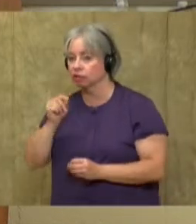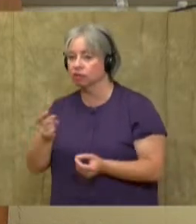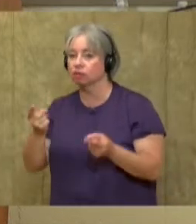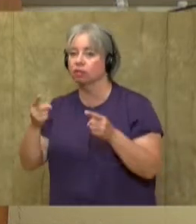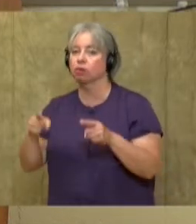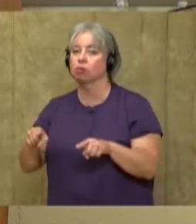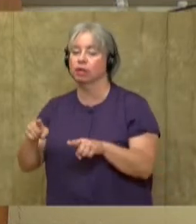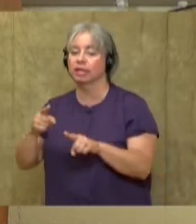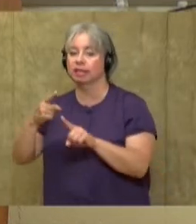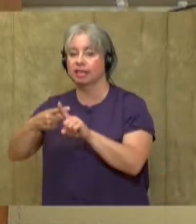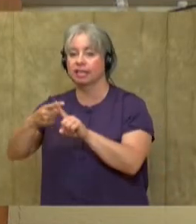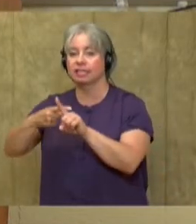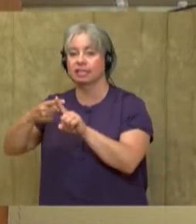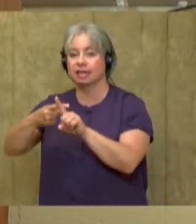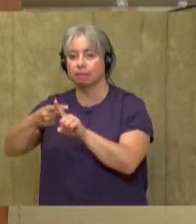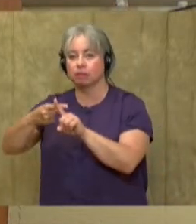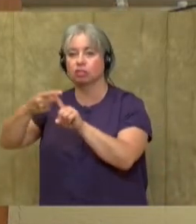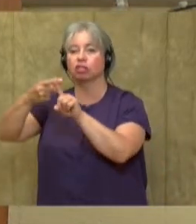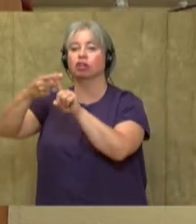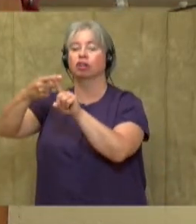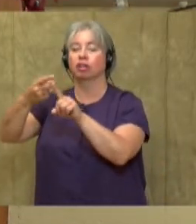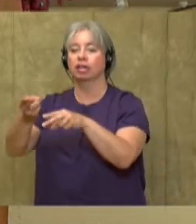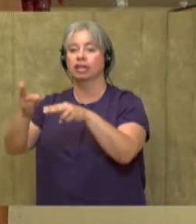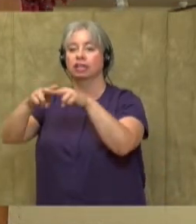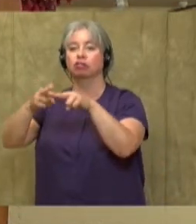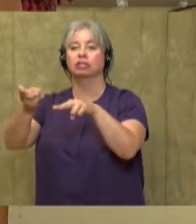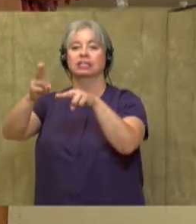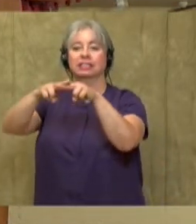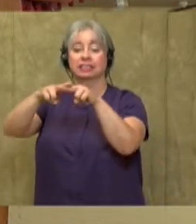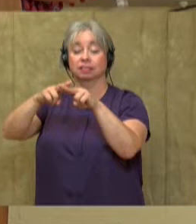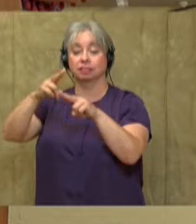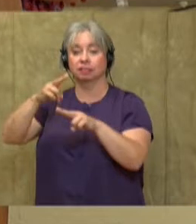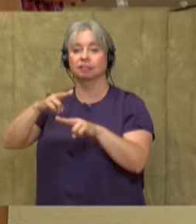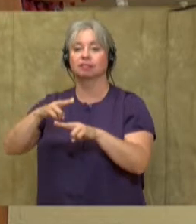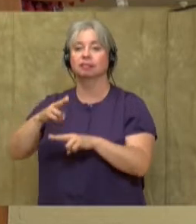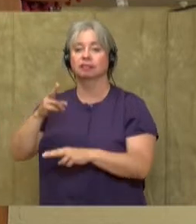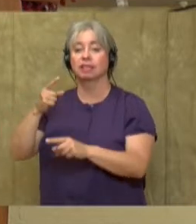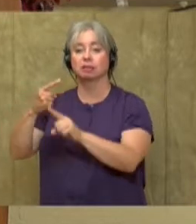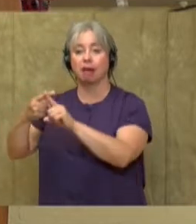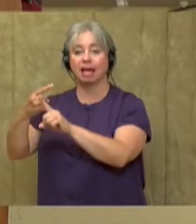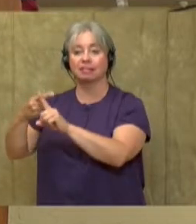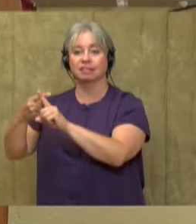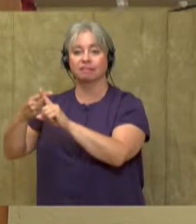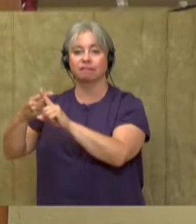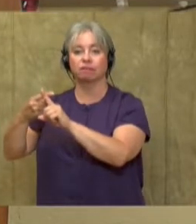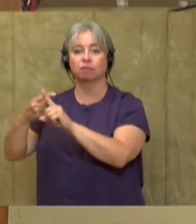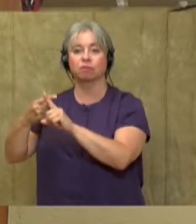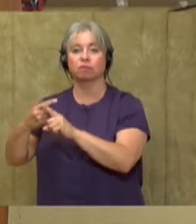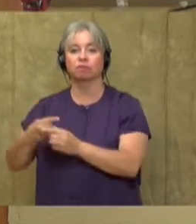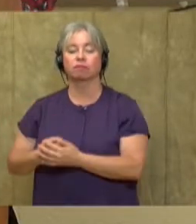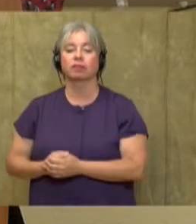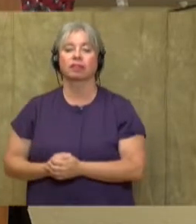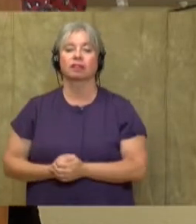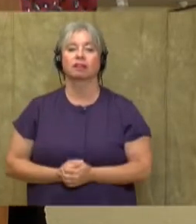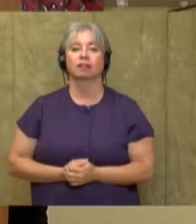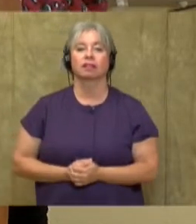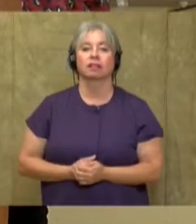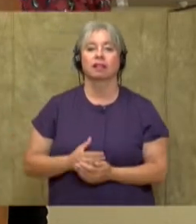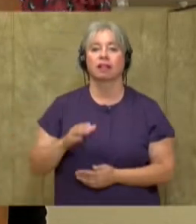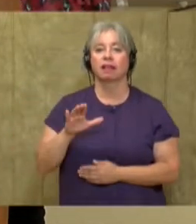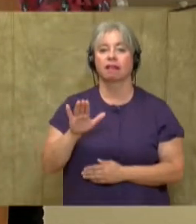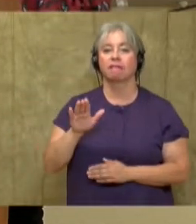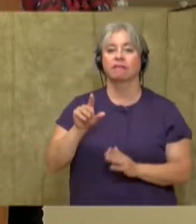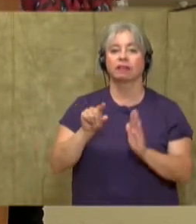the temperature increases, because it's positive, okay? So a 5th grade class conducted